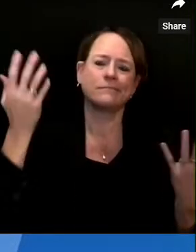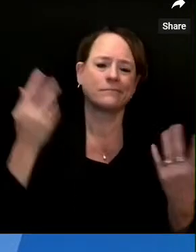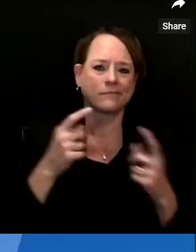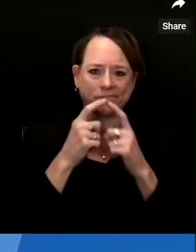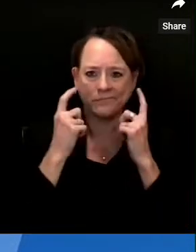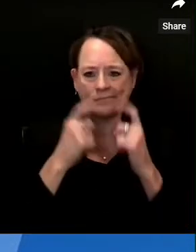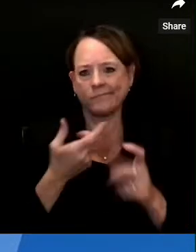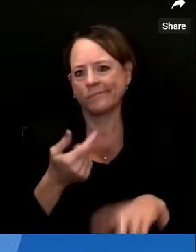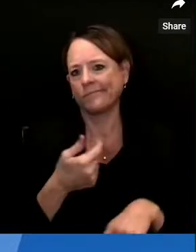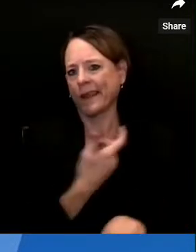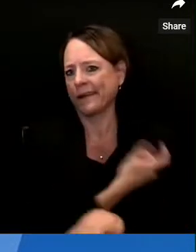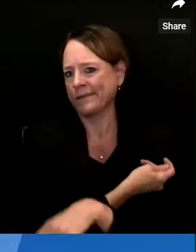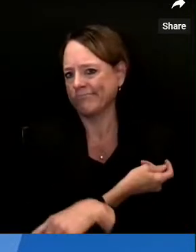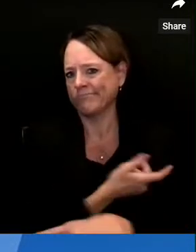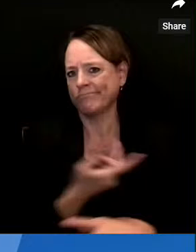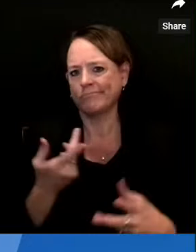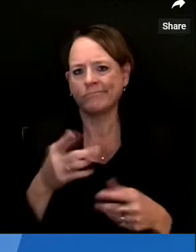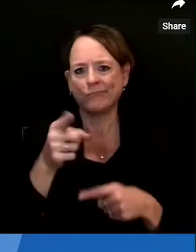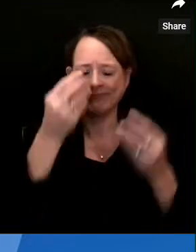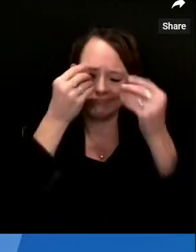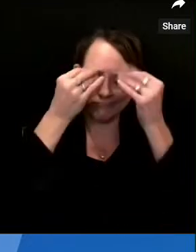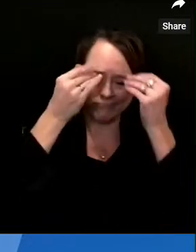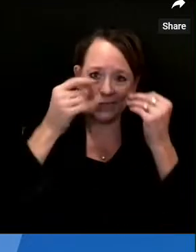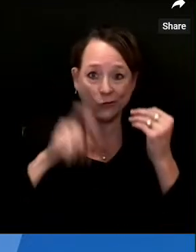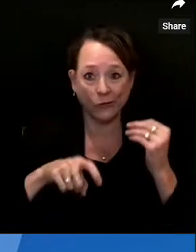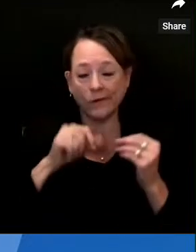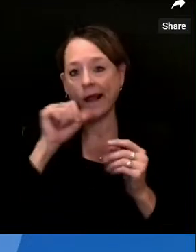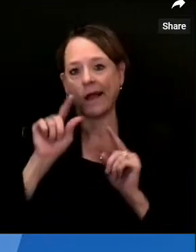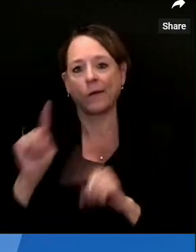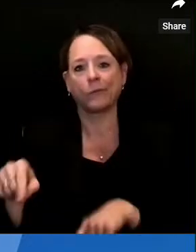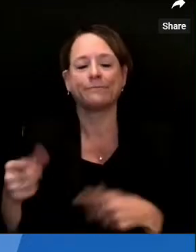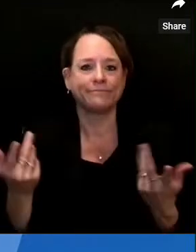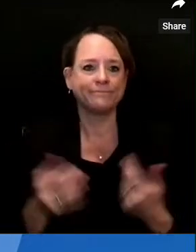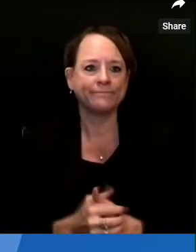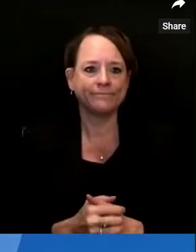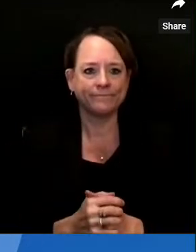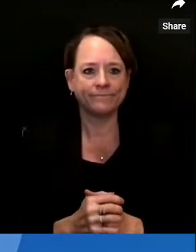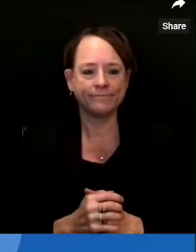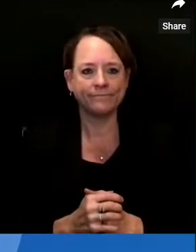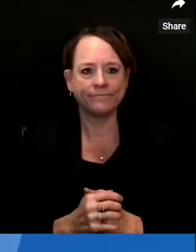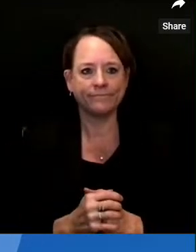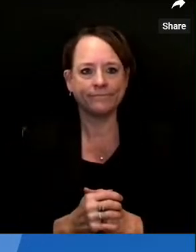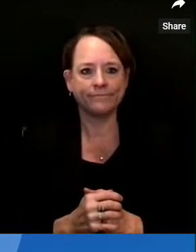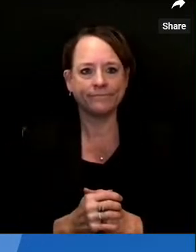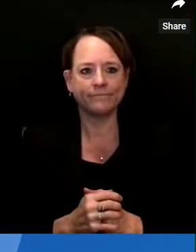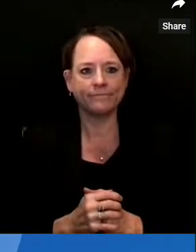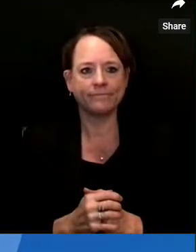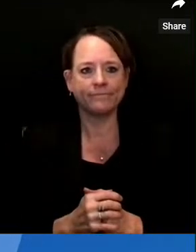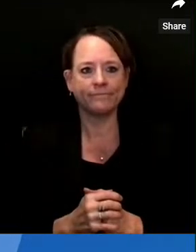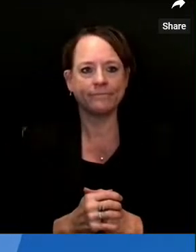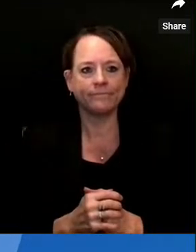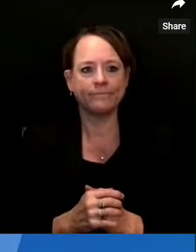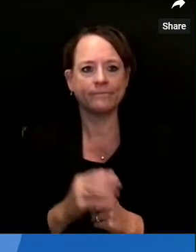Thank you. Now to Austin Montgomery from the Beloit Daily News. Austin.